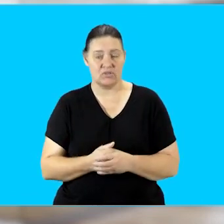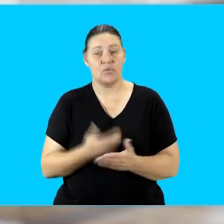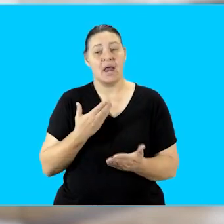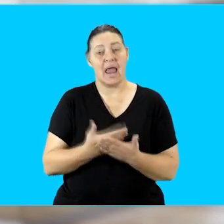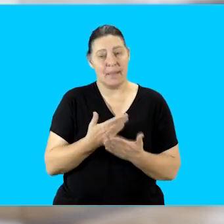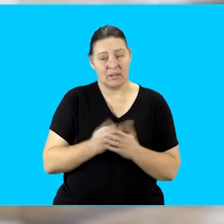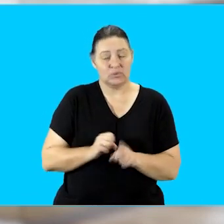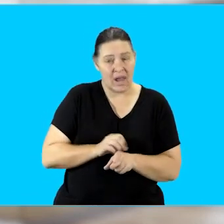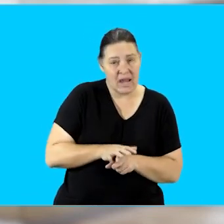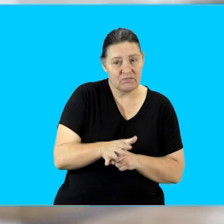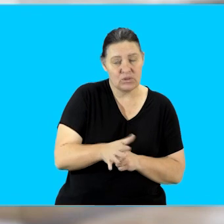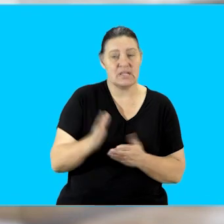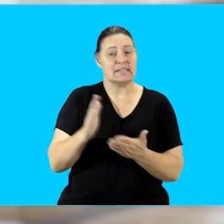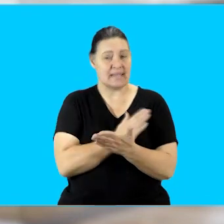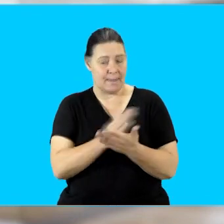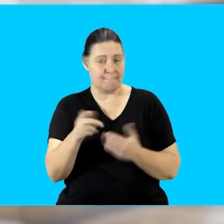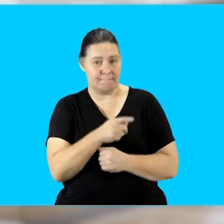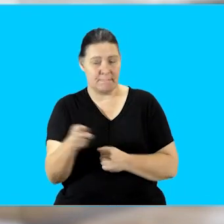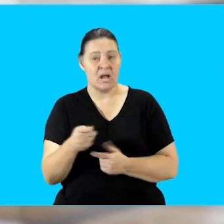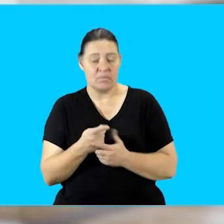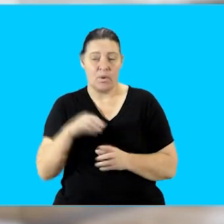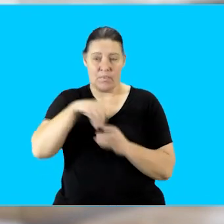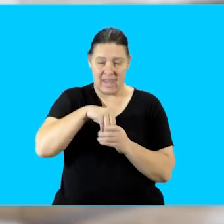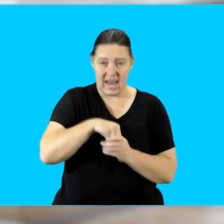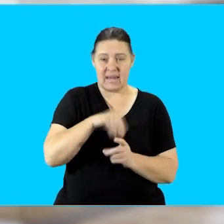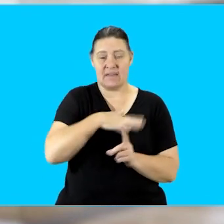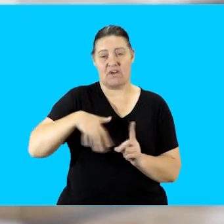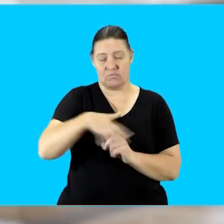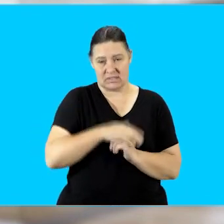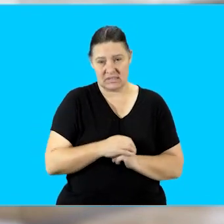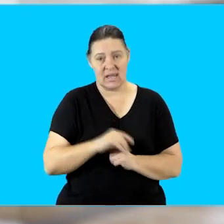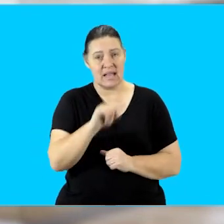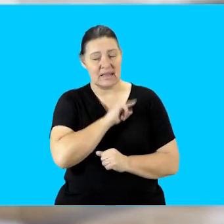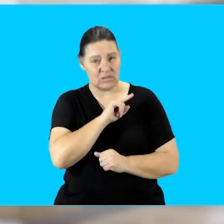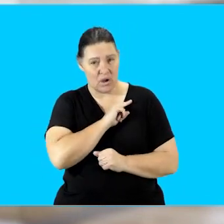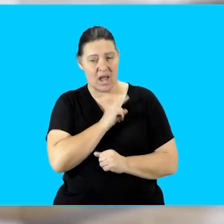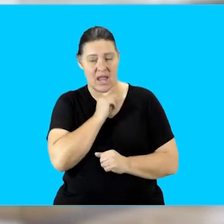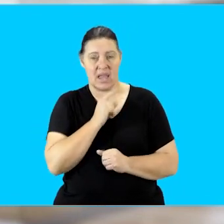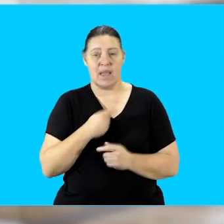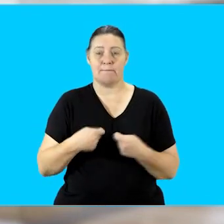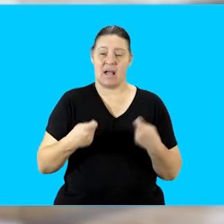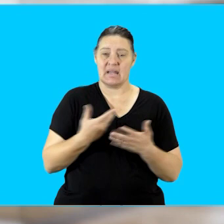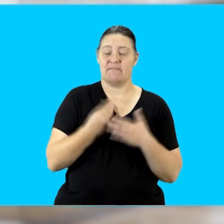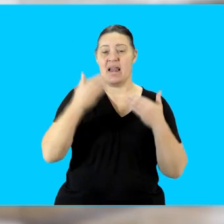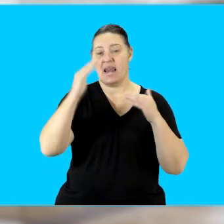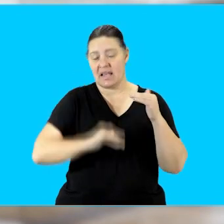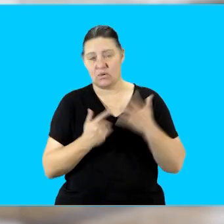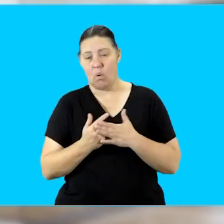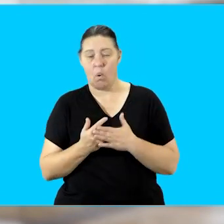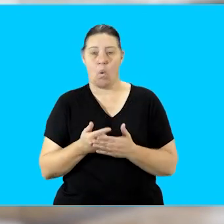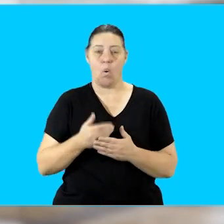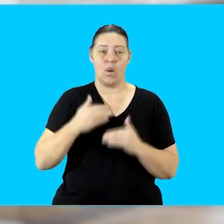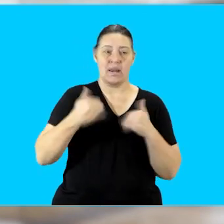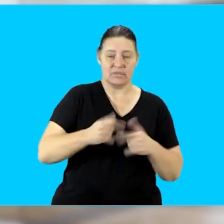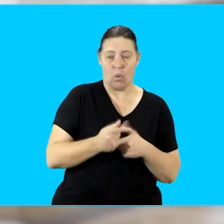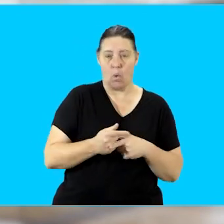it's immediate outside the business. So as the business, we are able to influence some of the components in this environment. So that's the reason